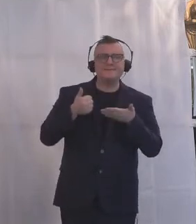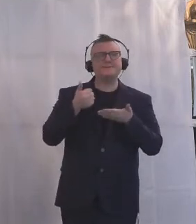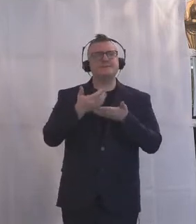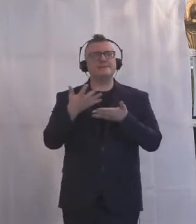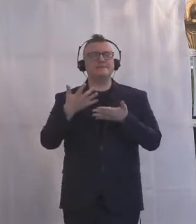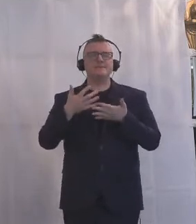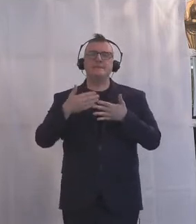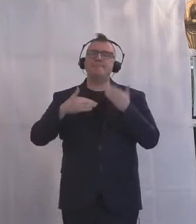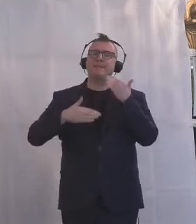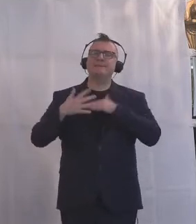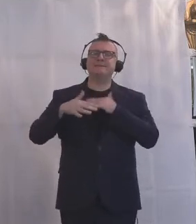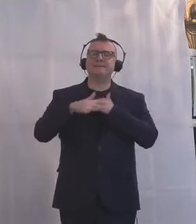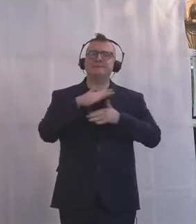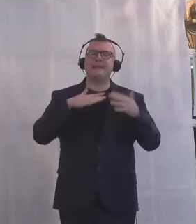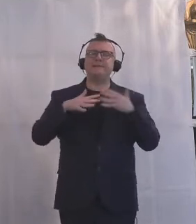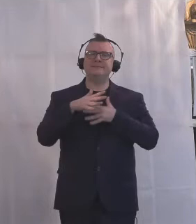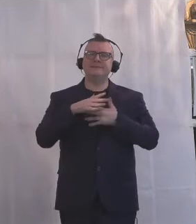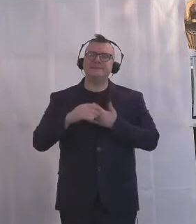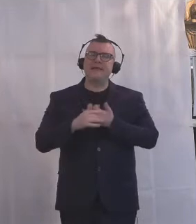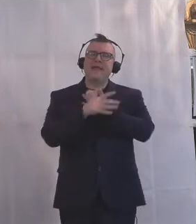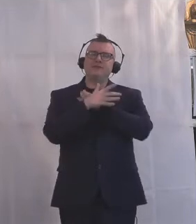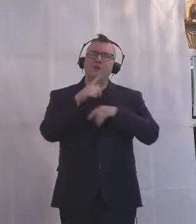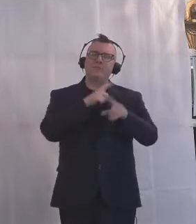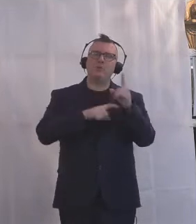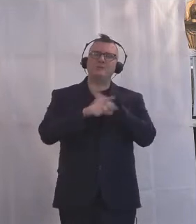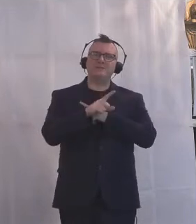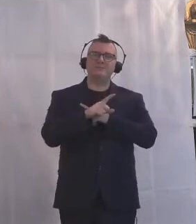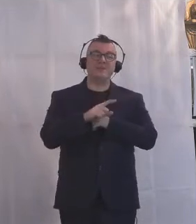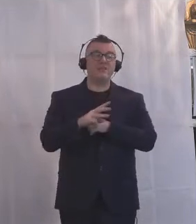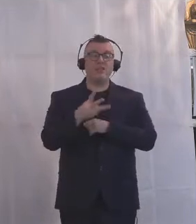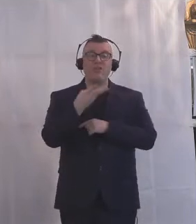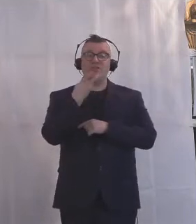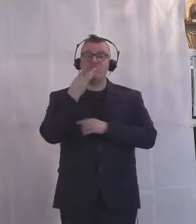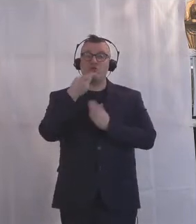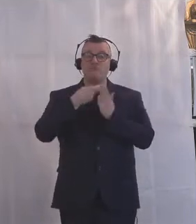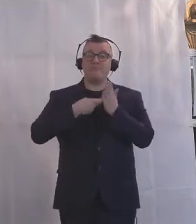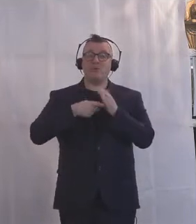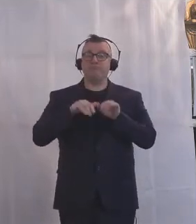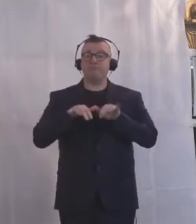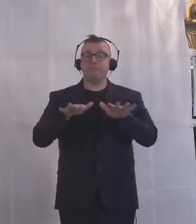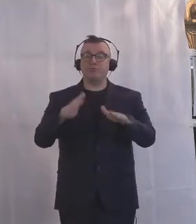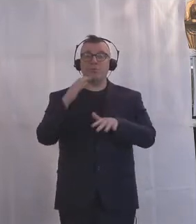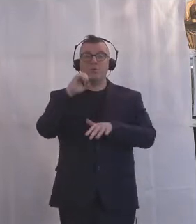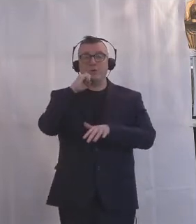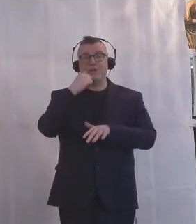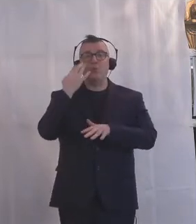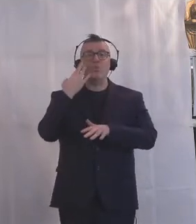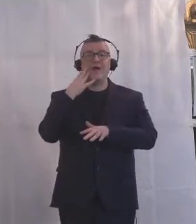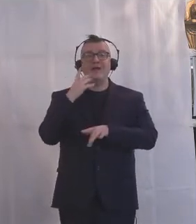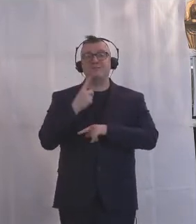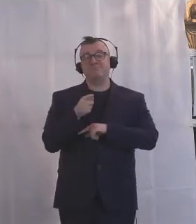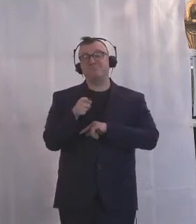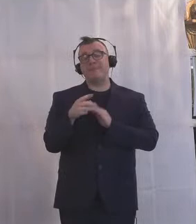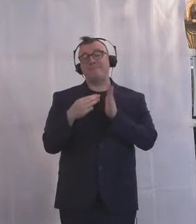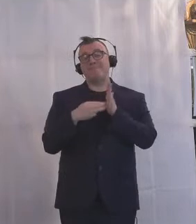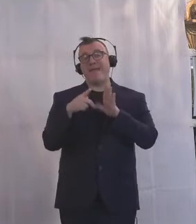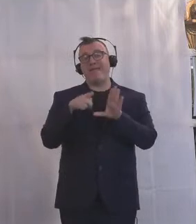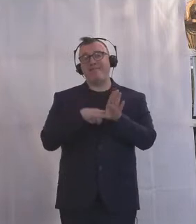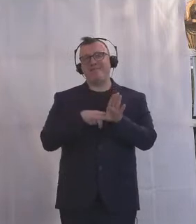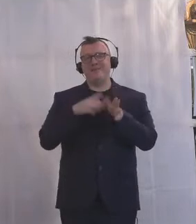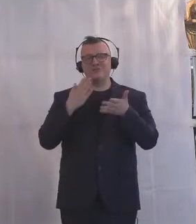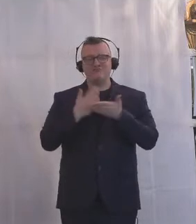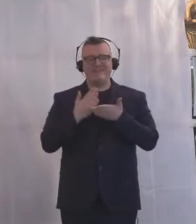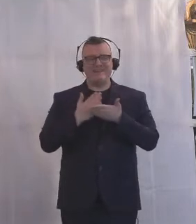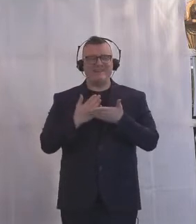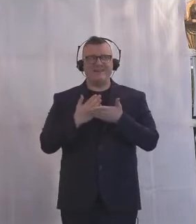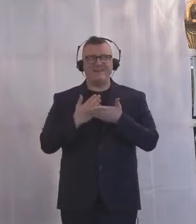we're only 2 years into collecting data. The third report's coming out in May, so we are in the early stages of analysing the data. And I never realised how much I